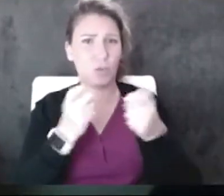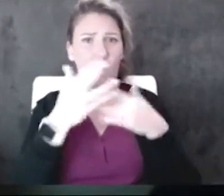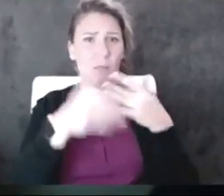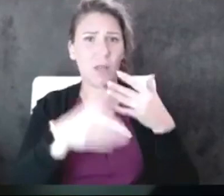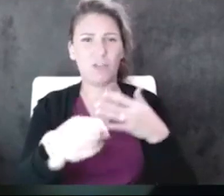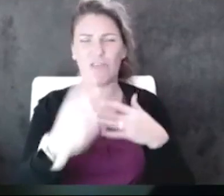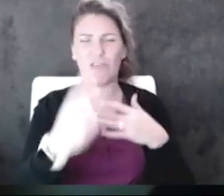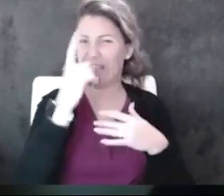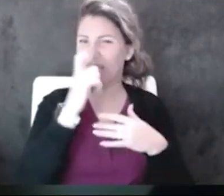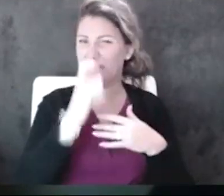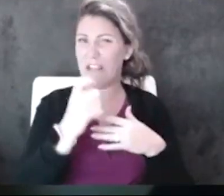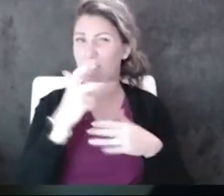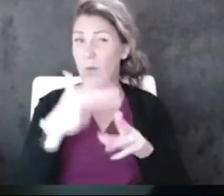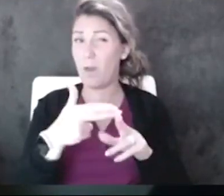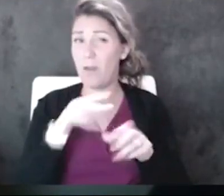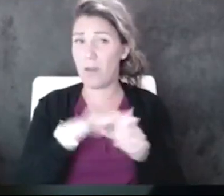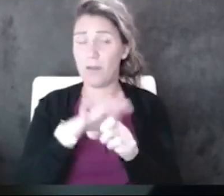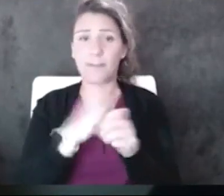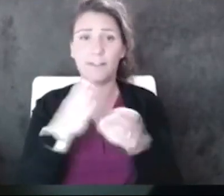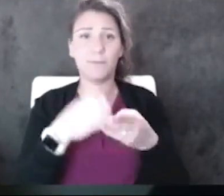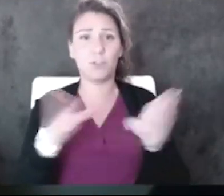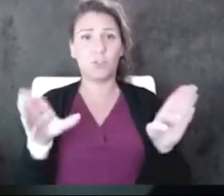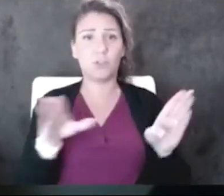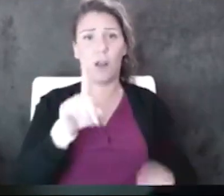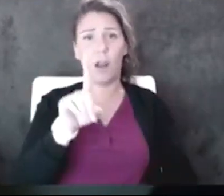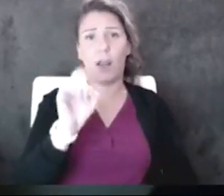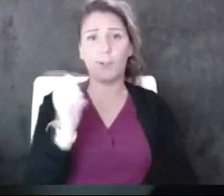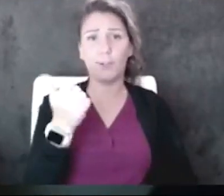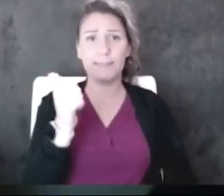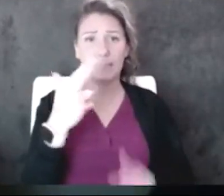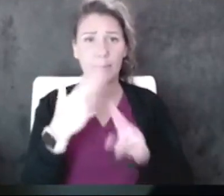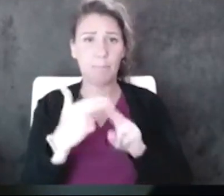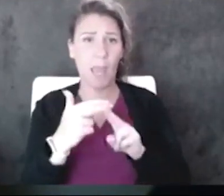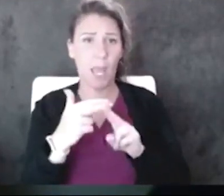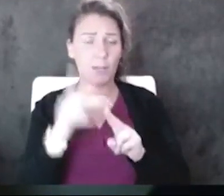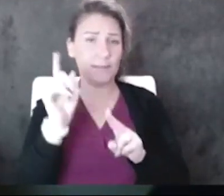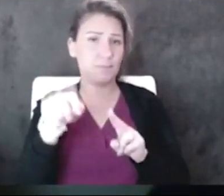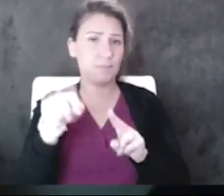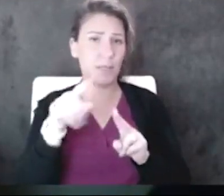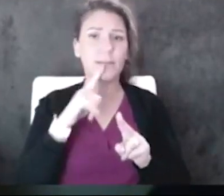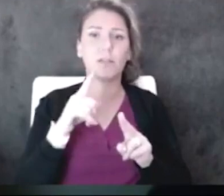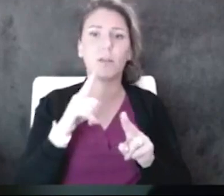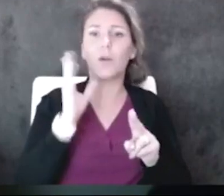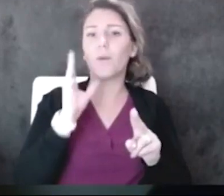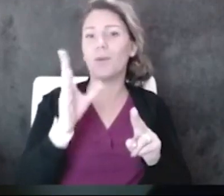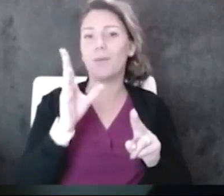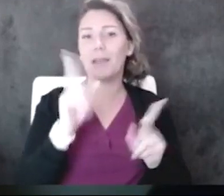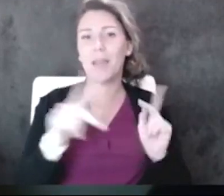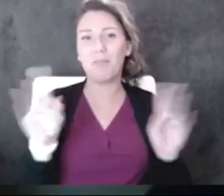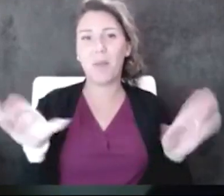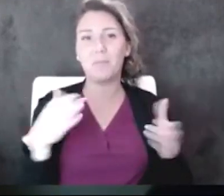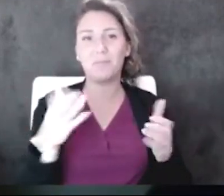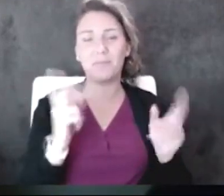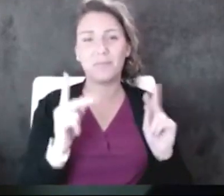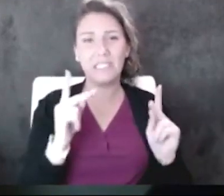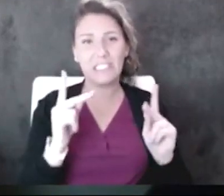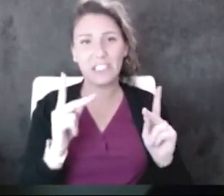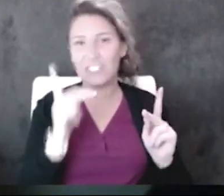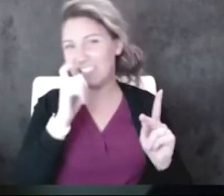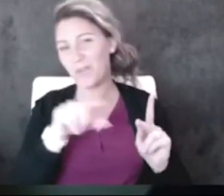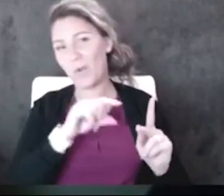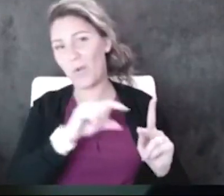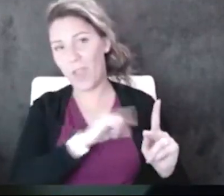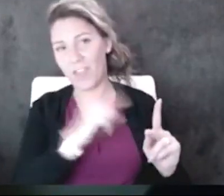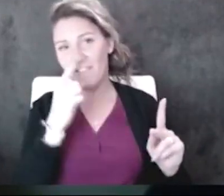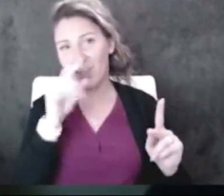Yeah, in general, it's about 110 pounds. So there's going to be a population of people who don't quite qualify for that,